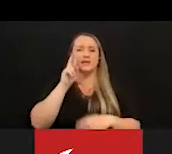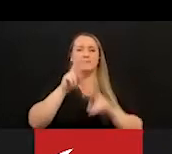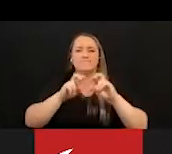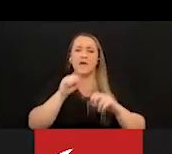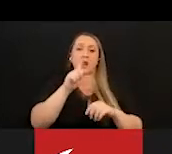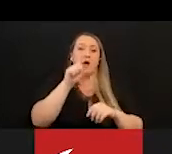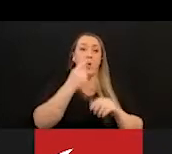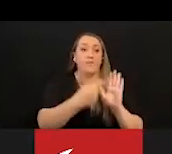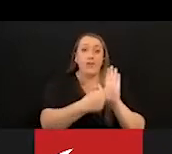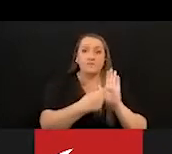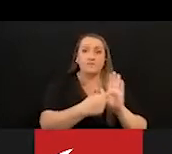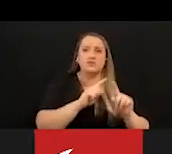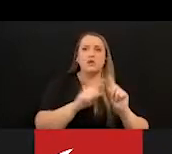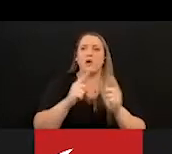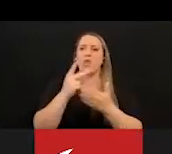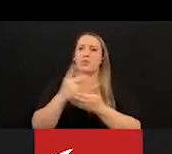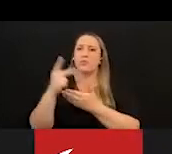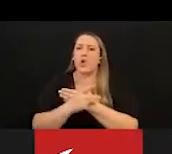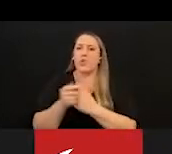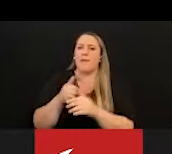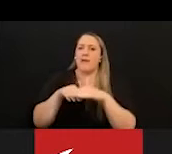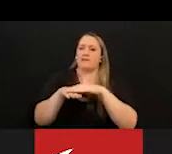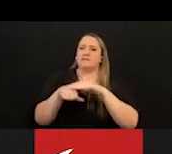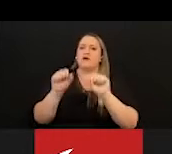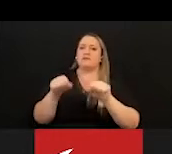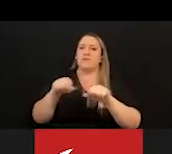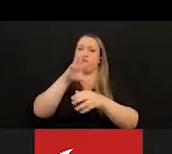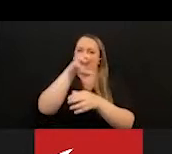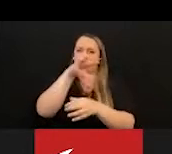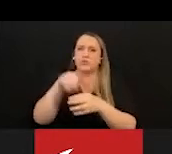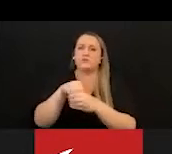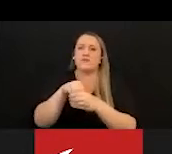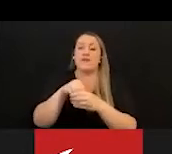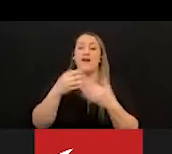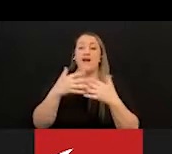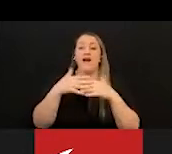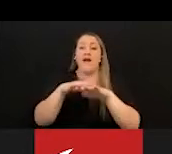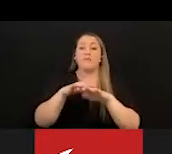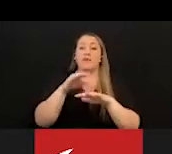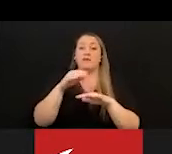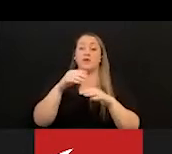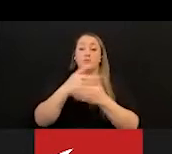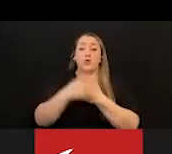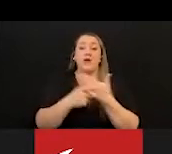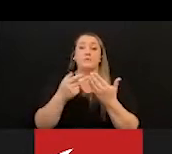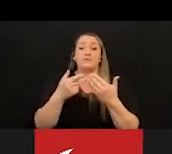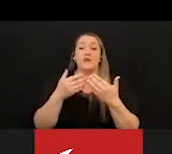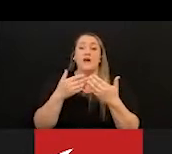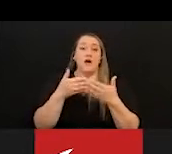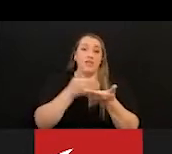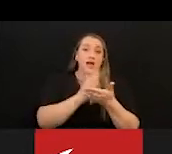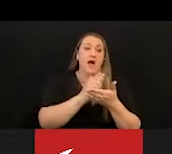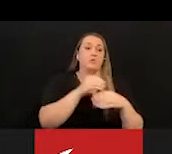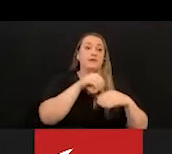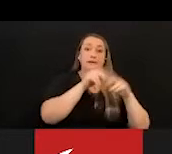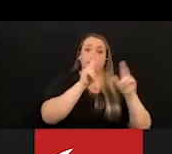but programming being accessible and inclusive. And hybrid programs allowed the participation of virtual and in-person